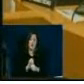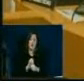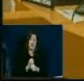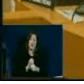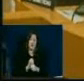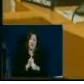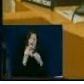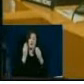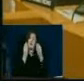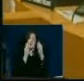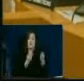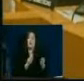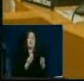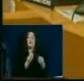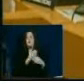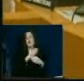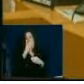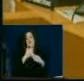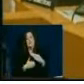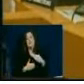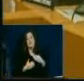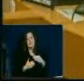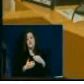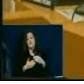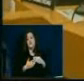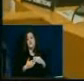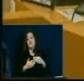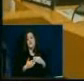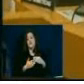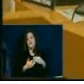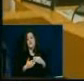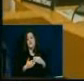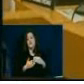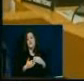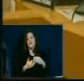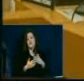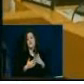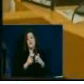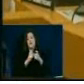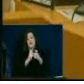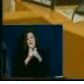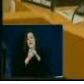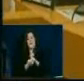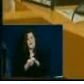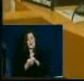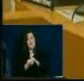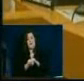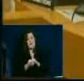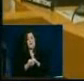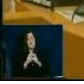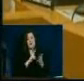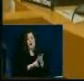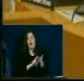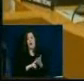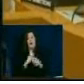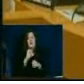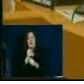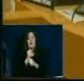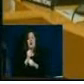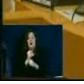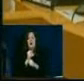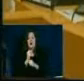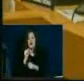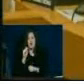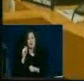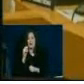The motion was made at the end to amend the contract in such a way as to get an attorney general